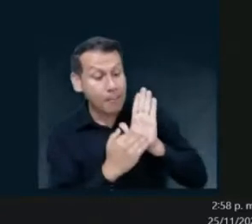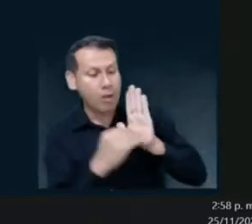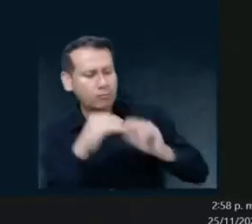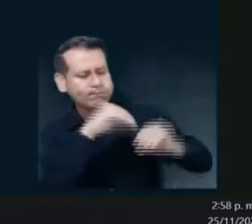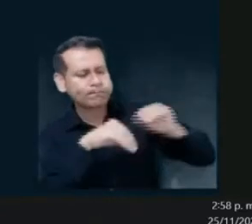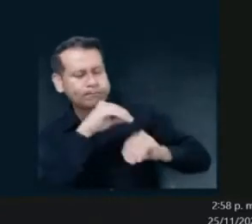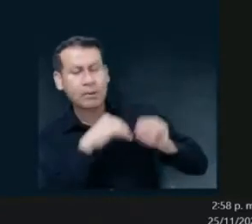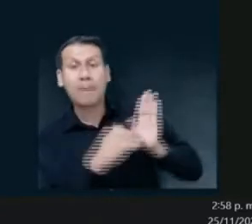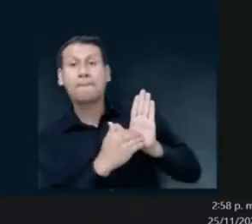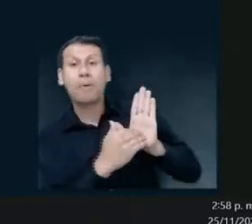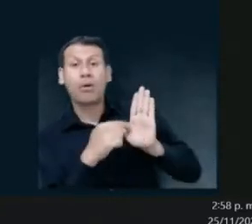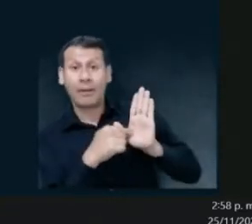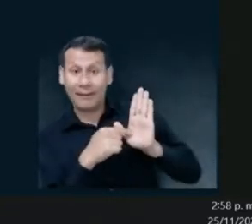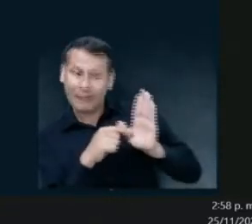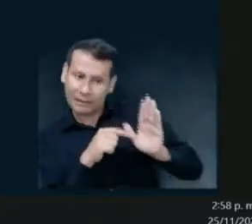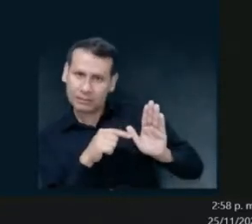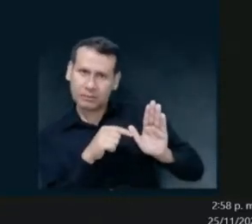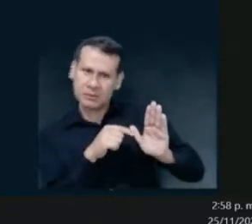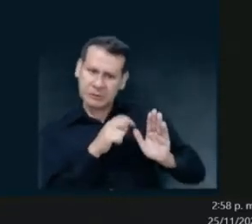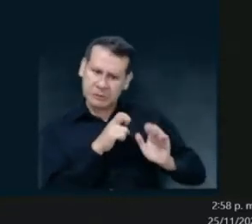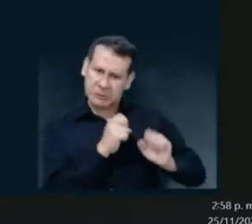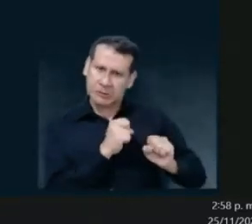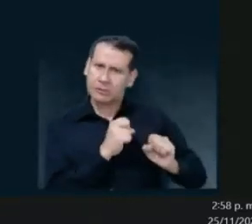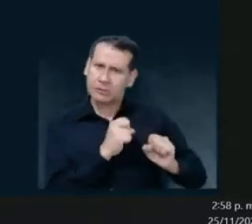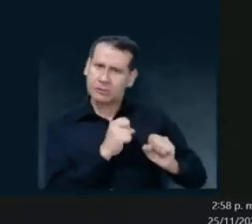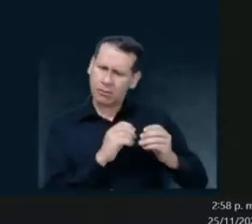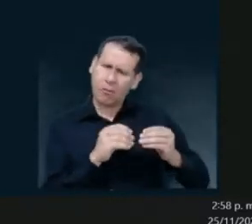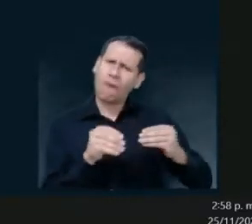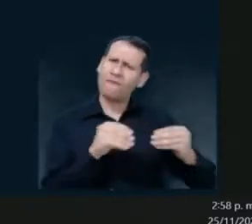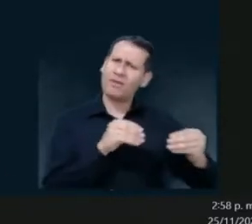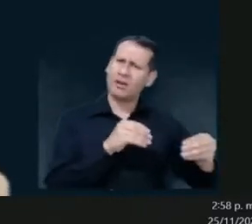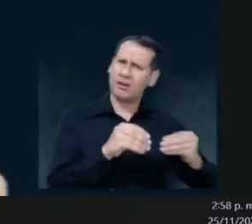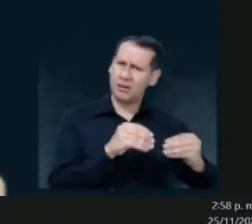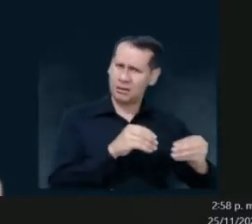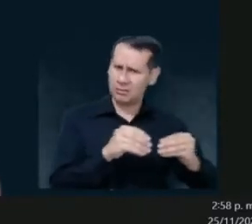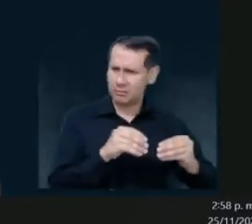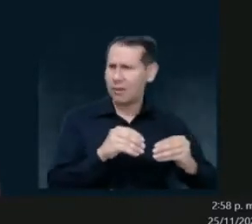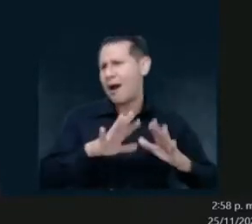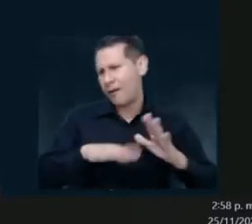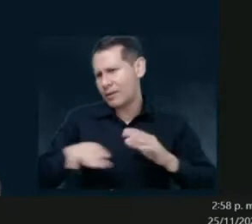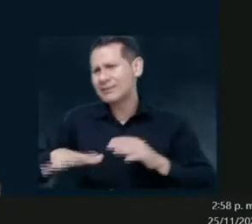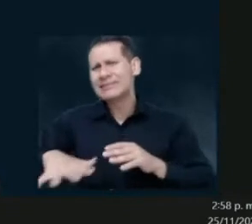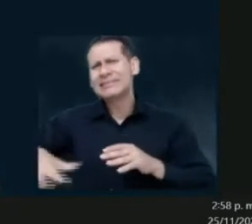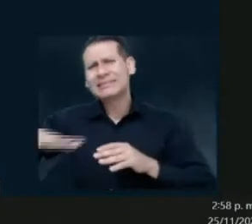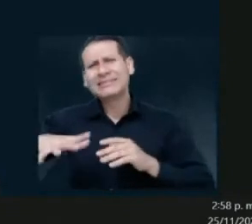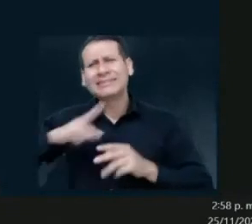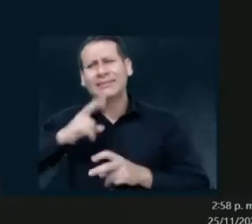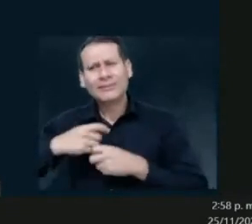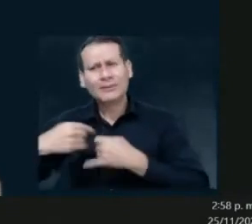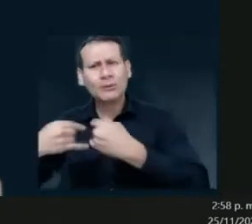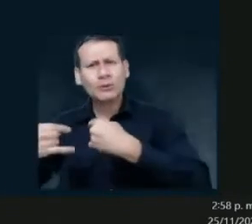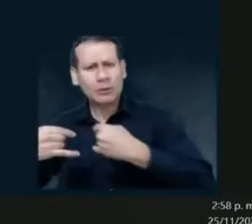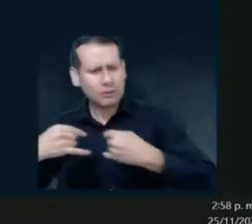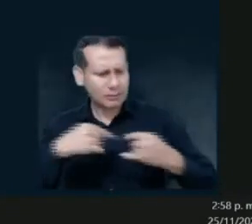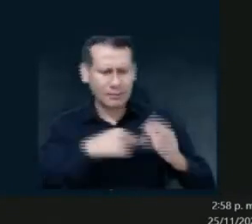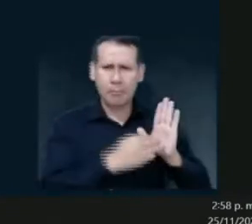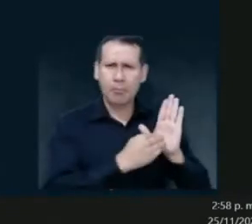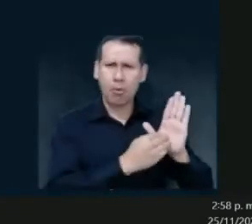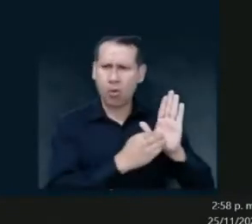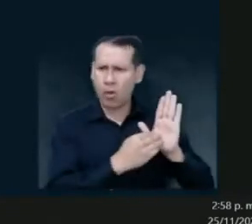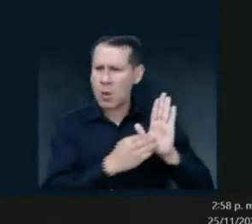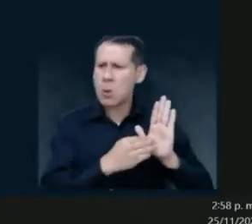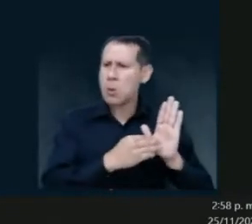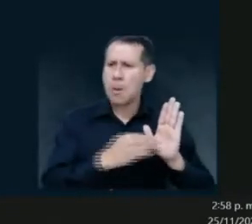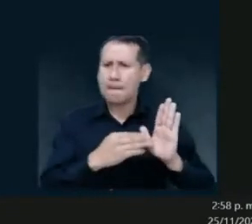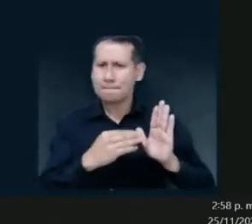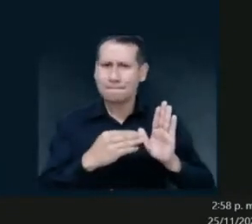flexibility in the places where commercial IPs do not come there.